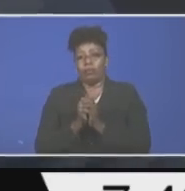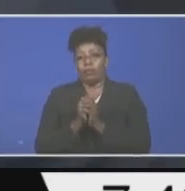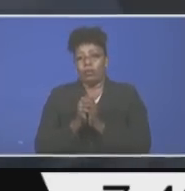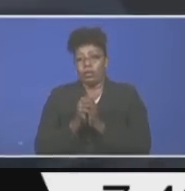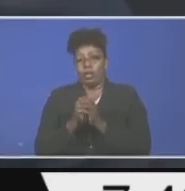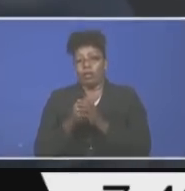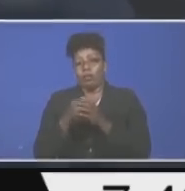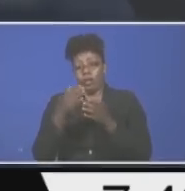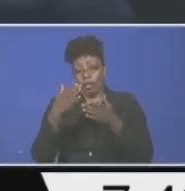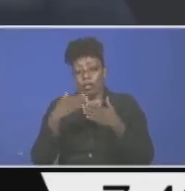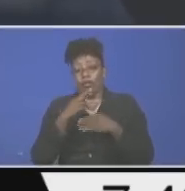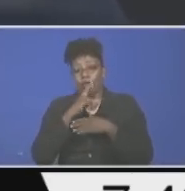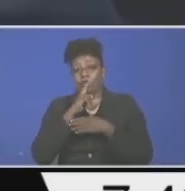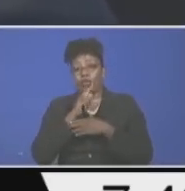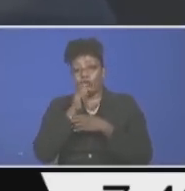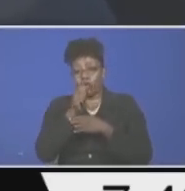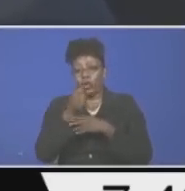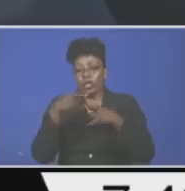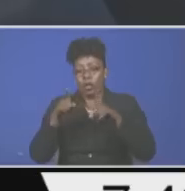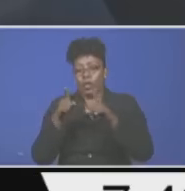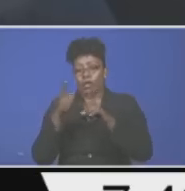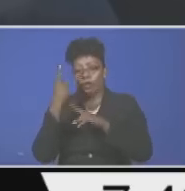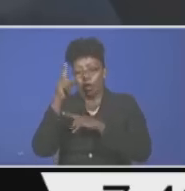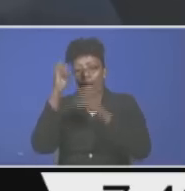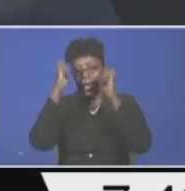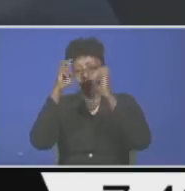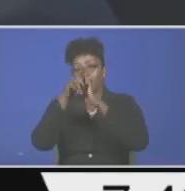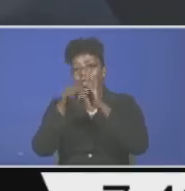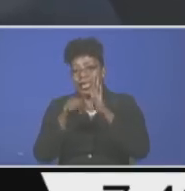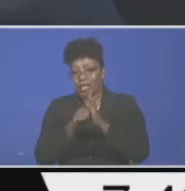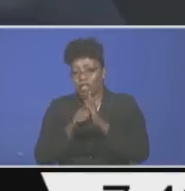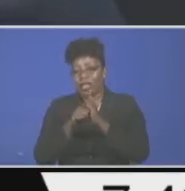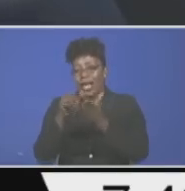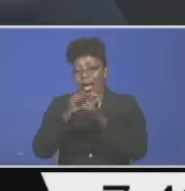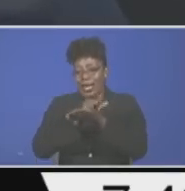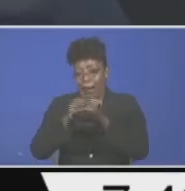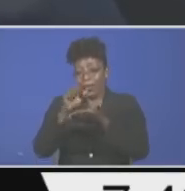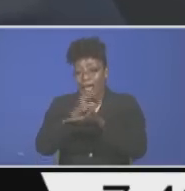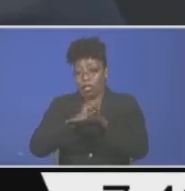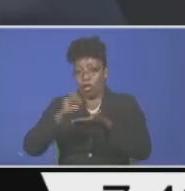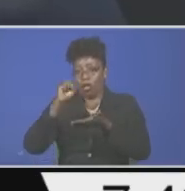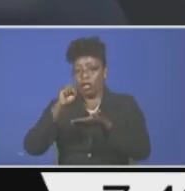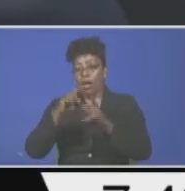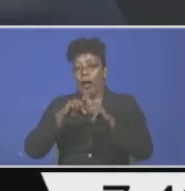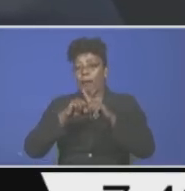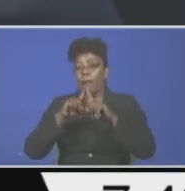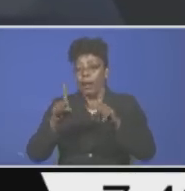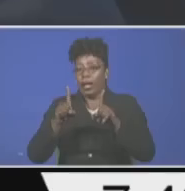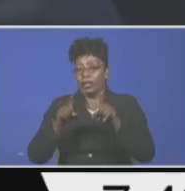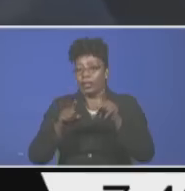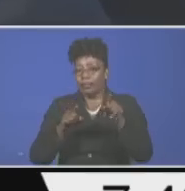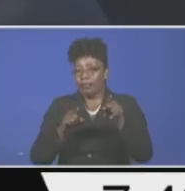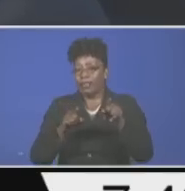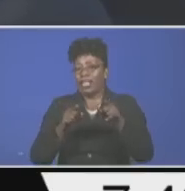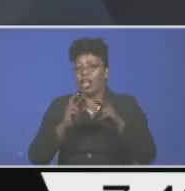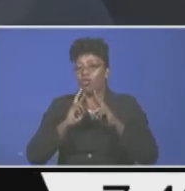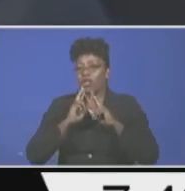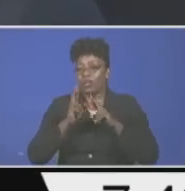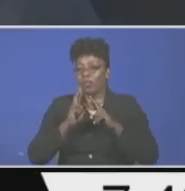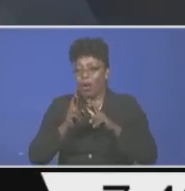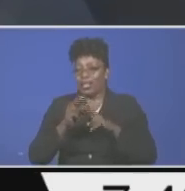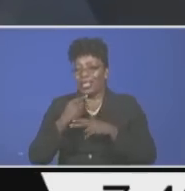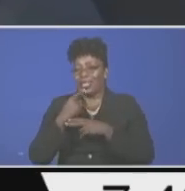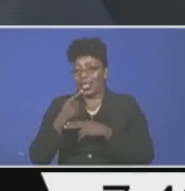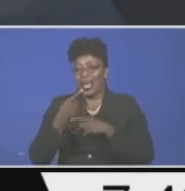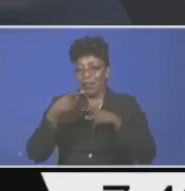education. He's going on an academic scholarship, but he's an athlete. And if he says, or she says, well, I'm going to